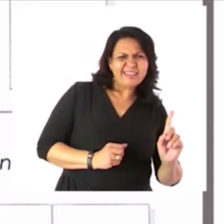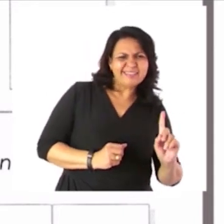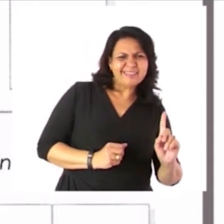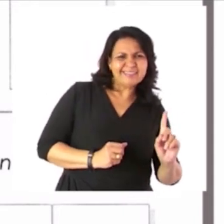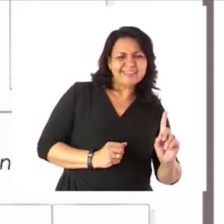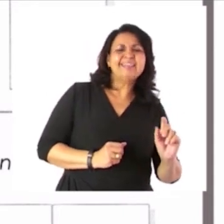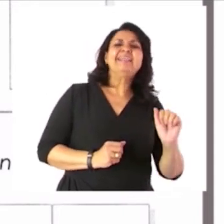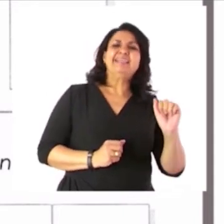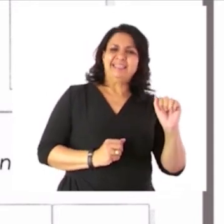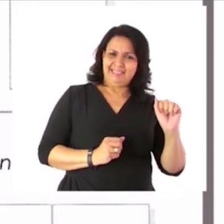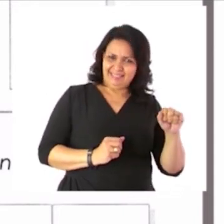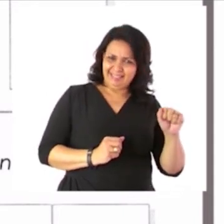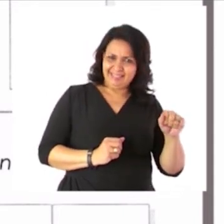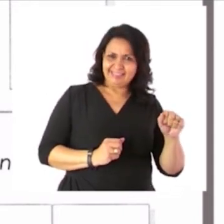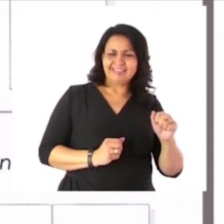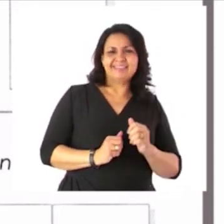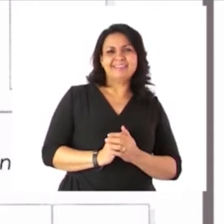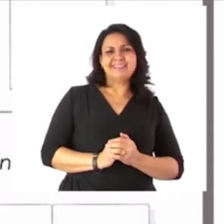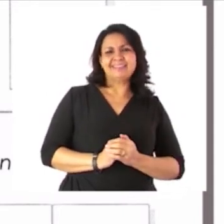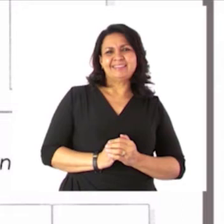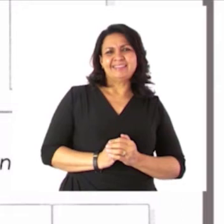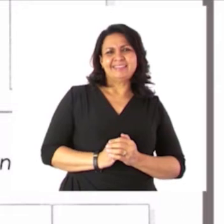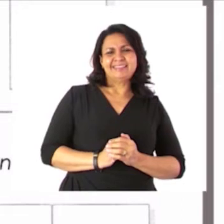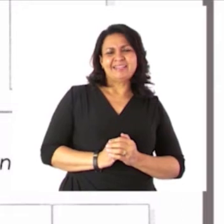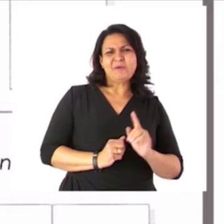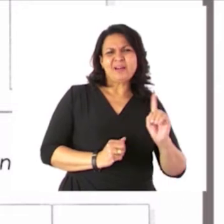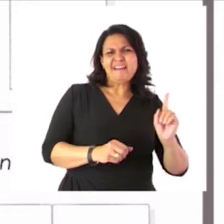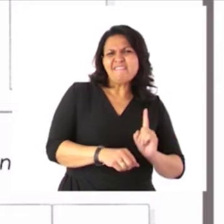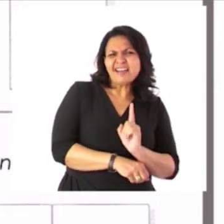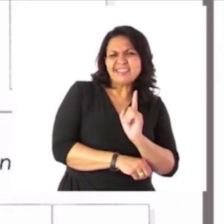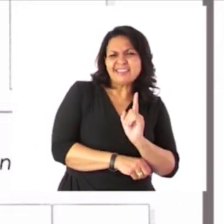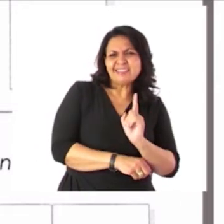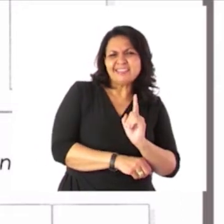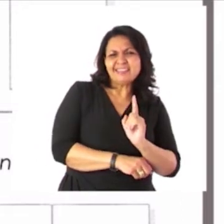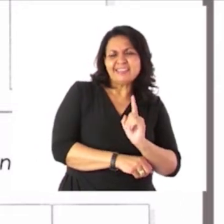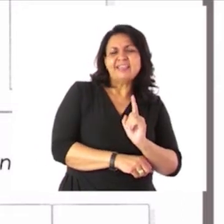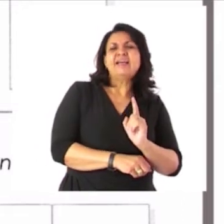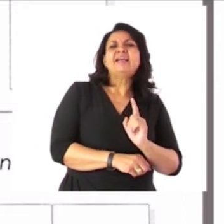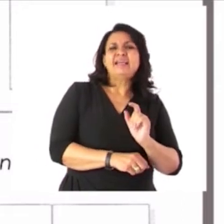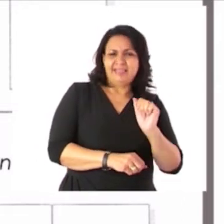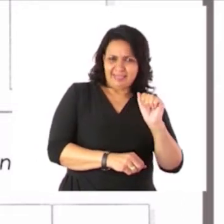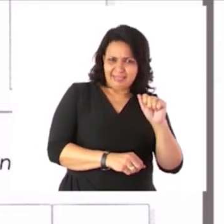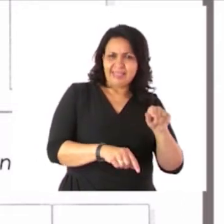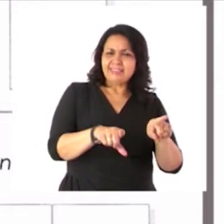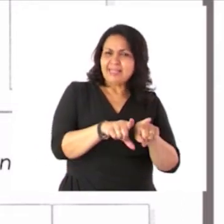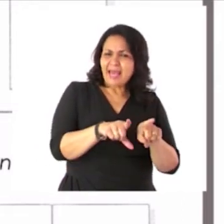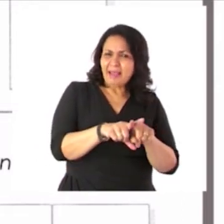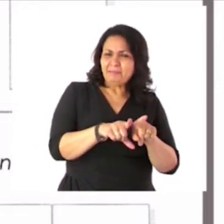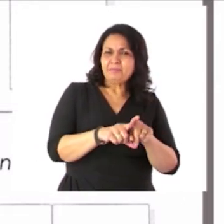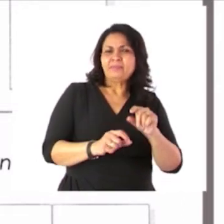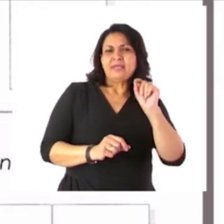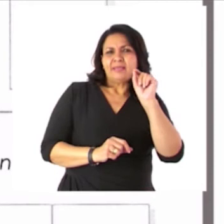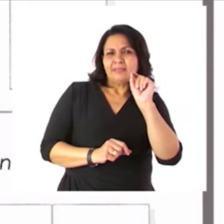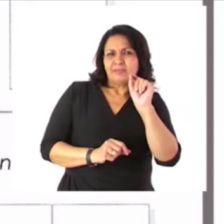Oh yes. But look at it, what is first? So we have to repeat it. That means we have to do